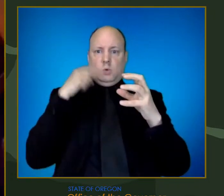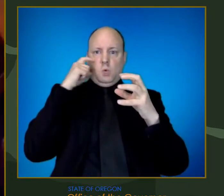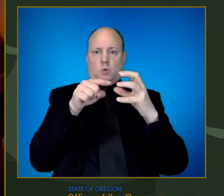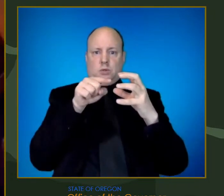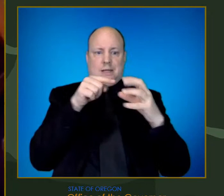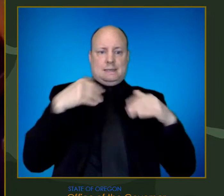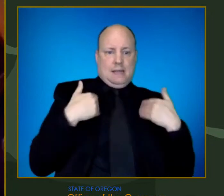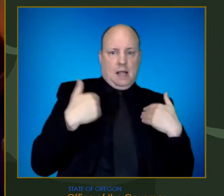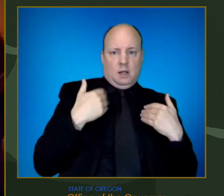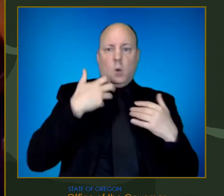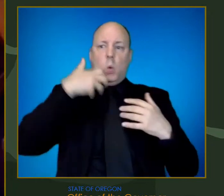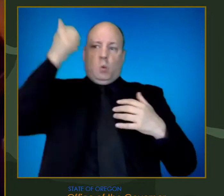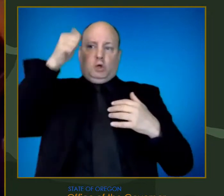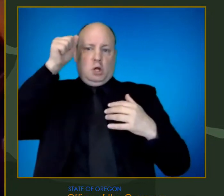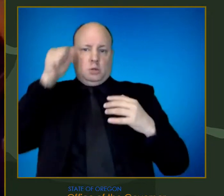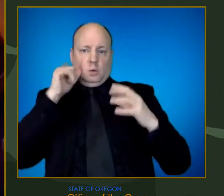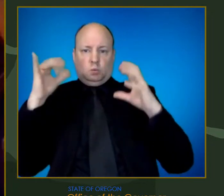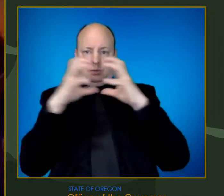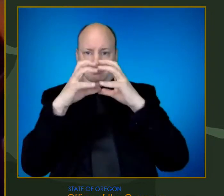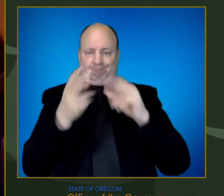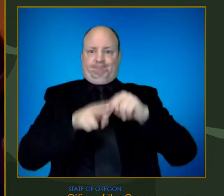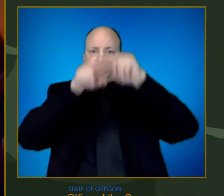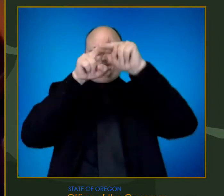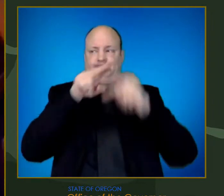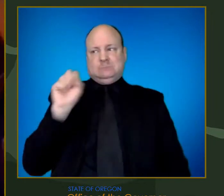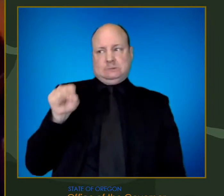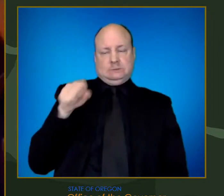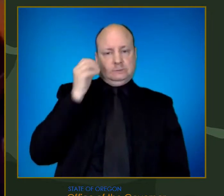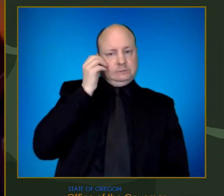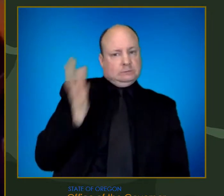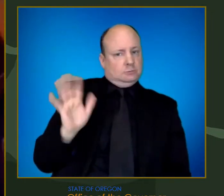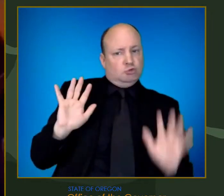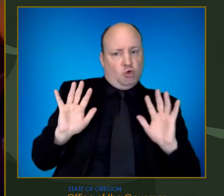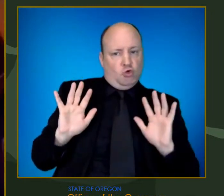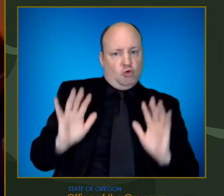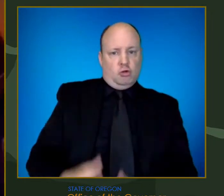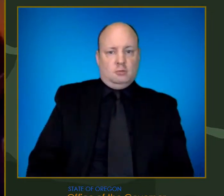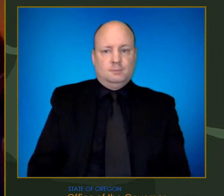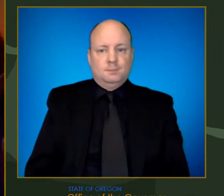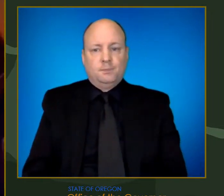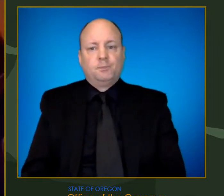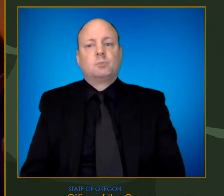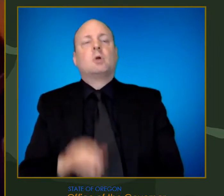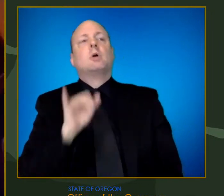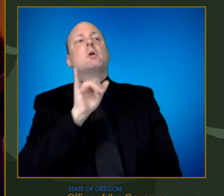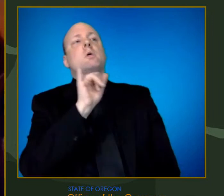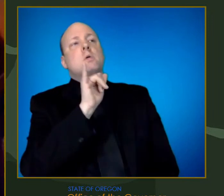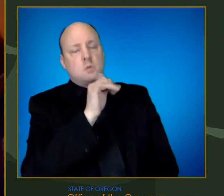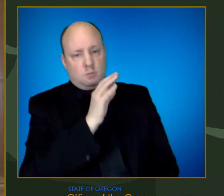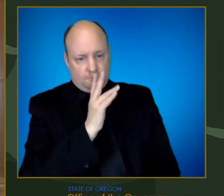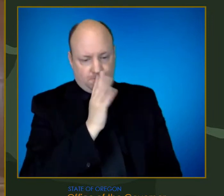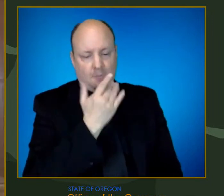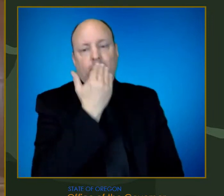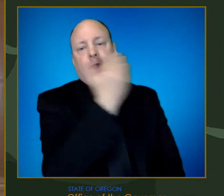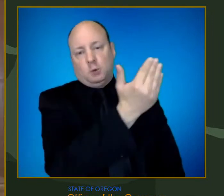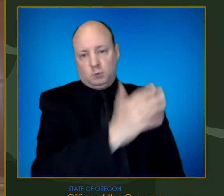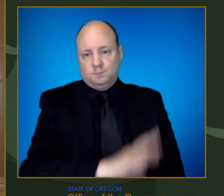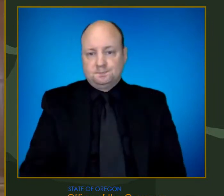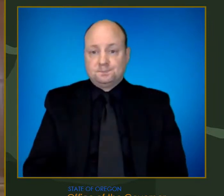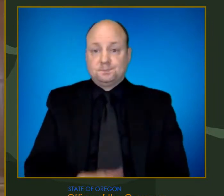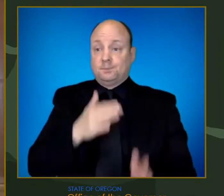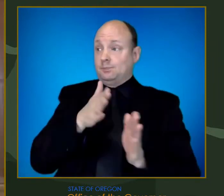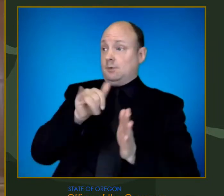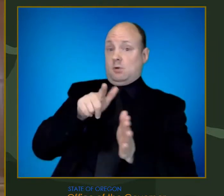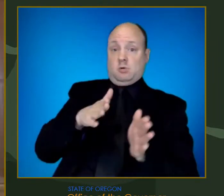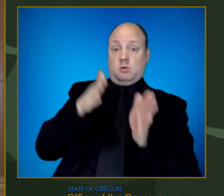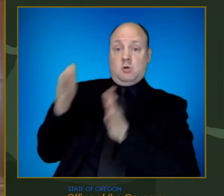percentage and as a total number of cases. Thank you. Thanks, Lisa. We'll go next to Lincoln Graves